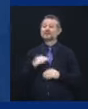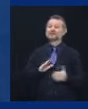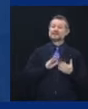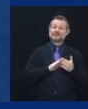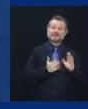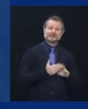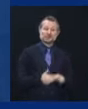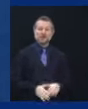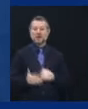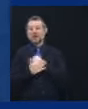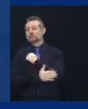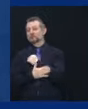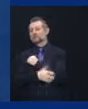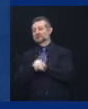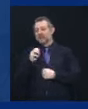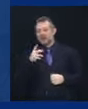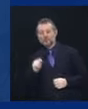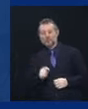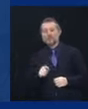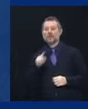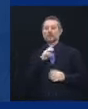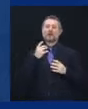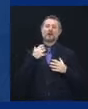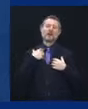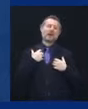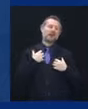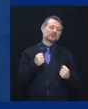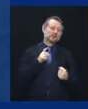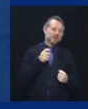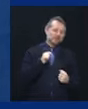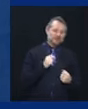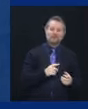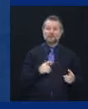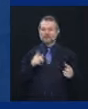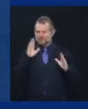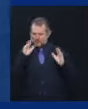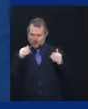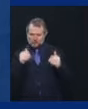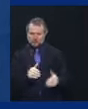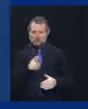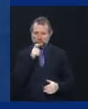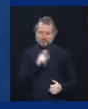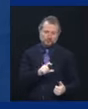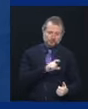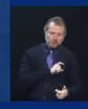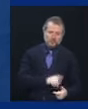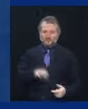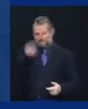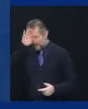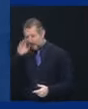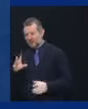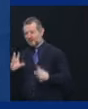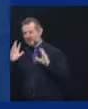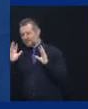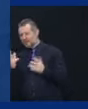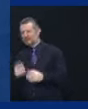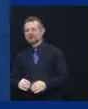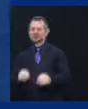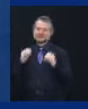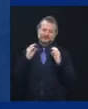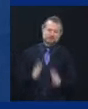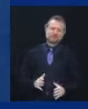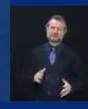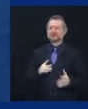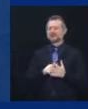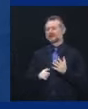departments of health are supposed to be doing the essential workers, police, fire, teachers.